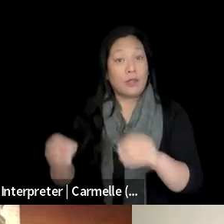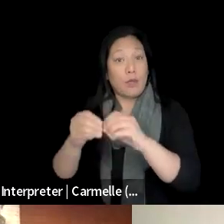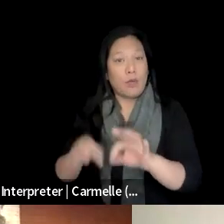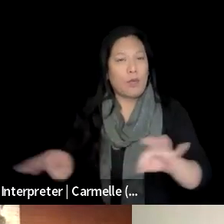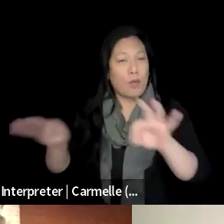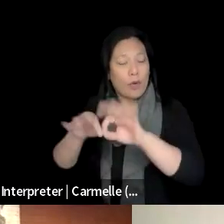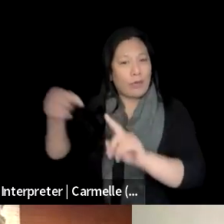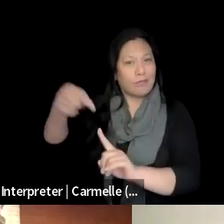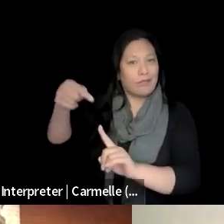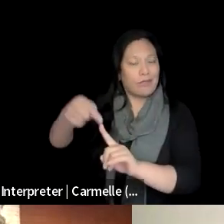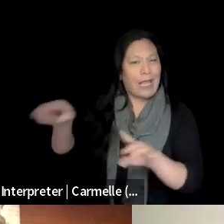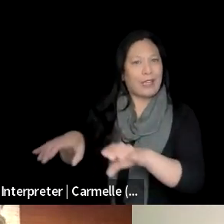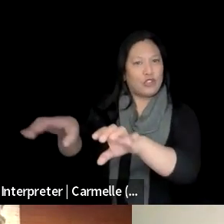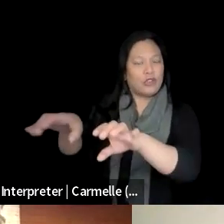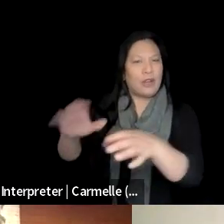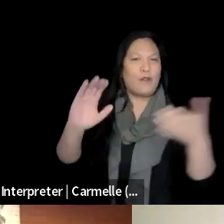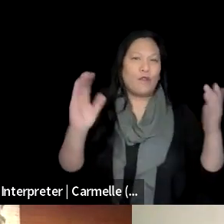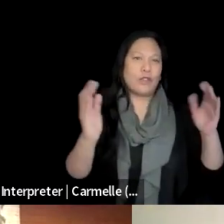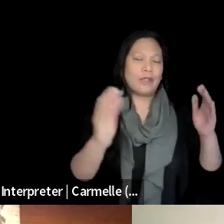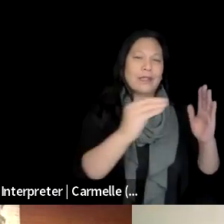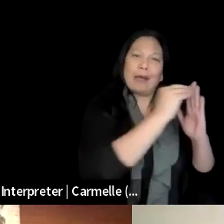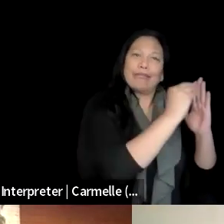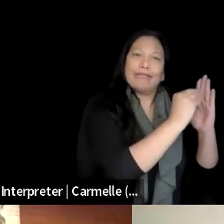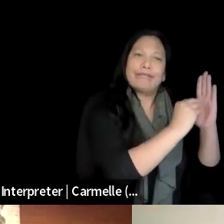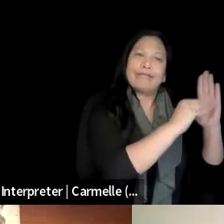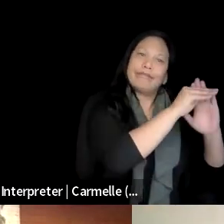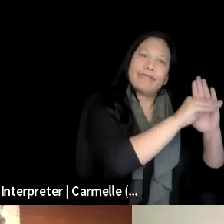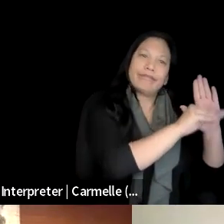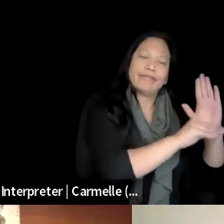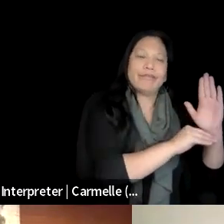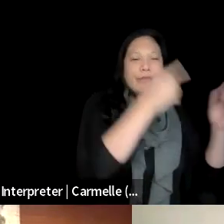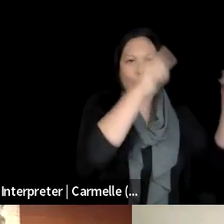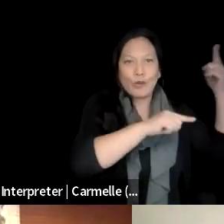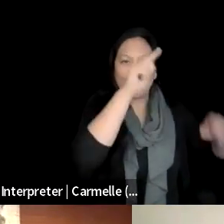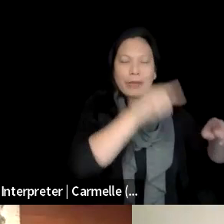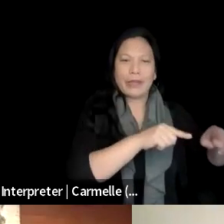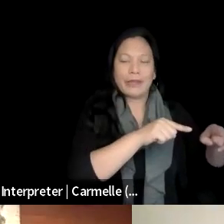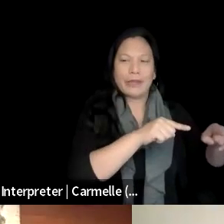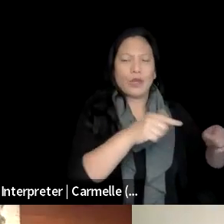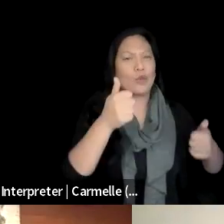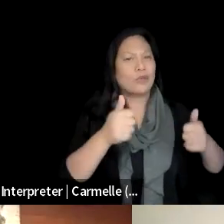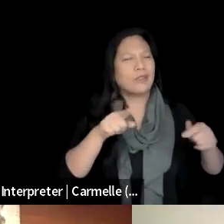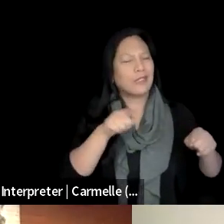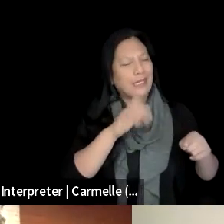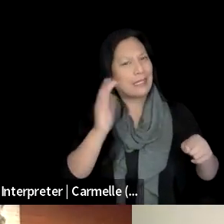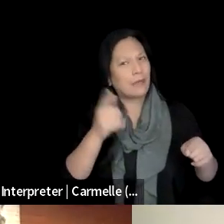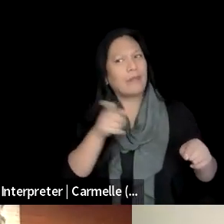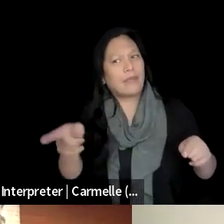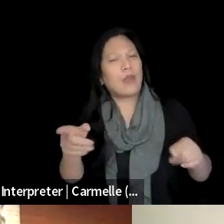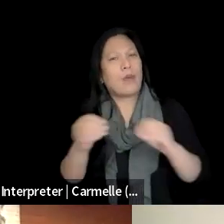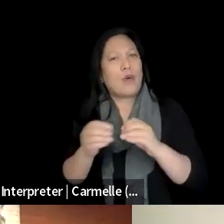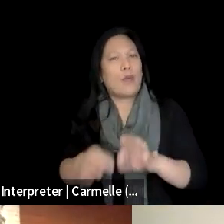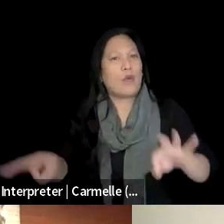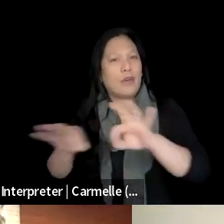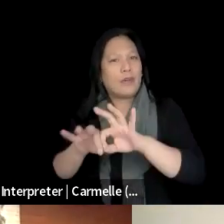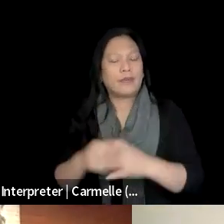than the paper outputs? It feels like I'm hearing Jenna talk about her evolution as a leader of this. And then